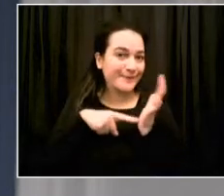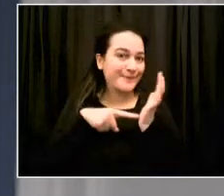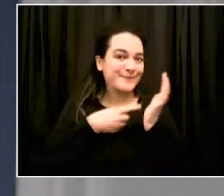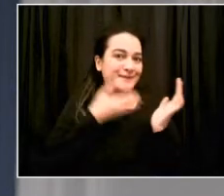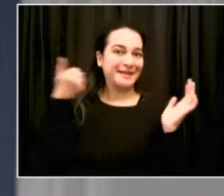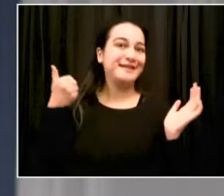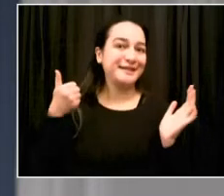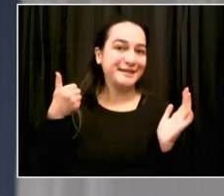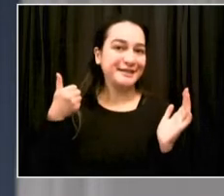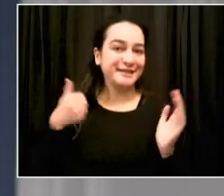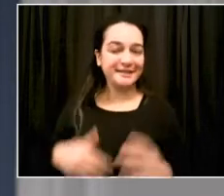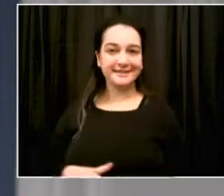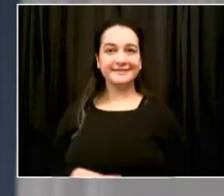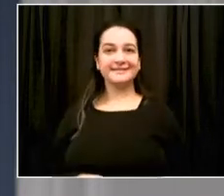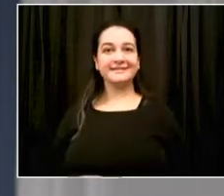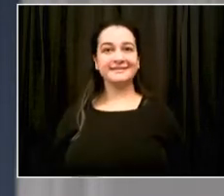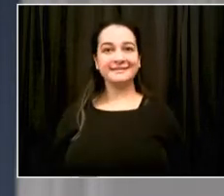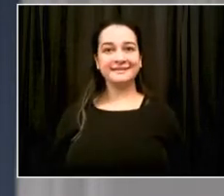life.